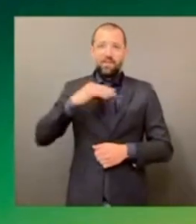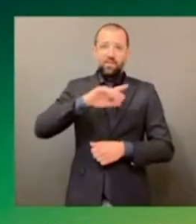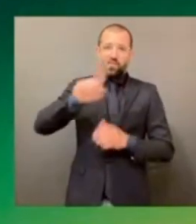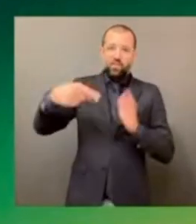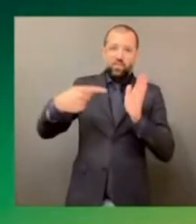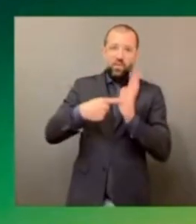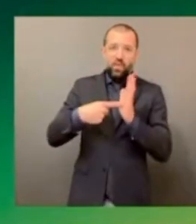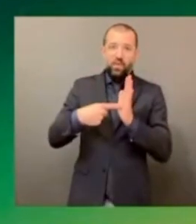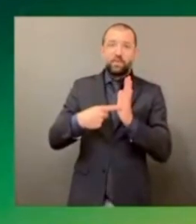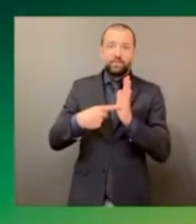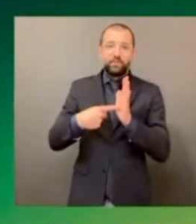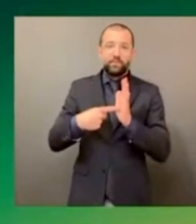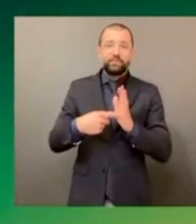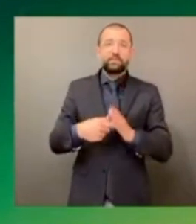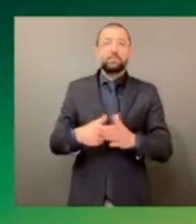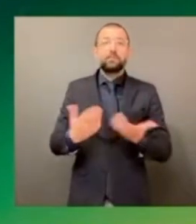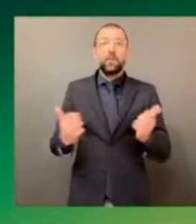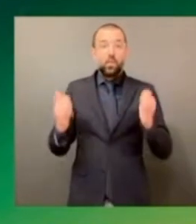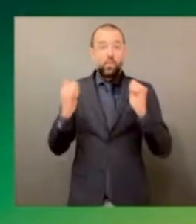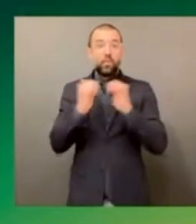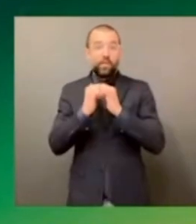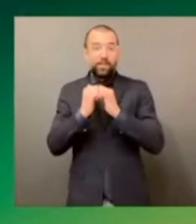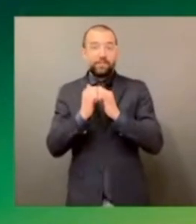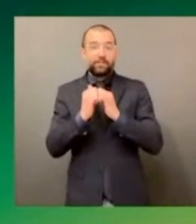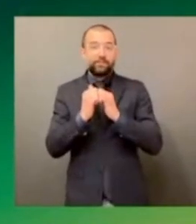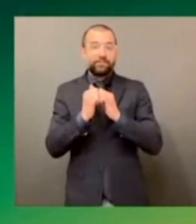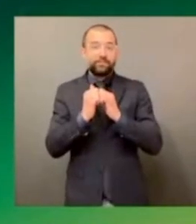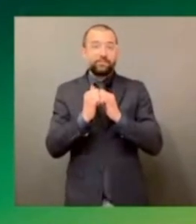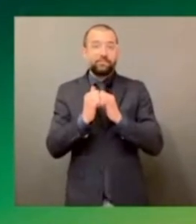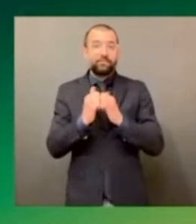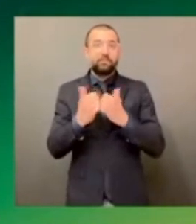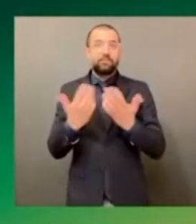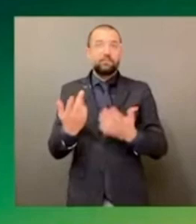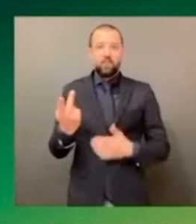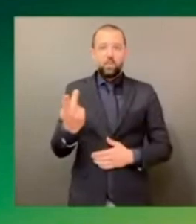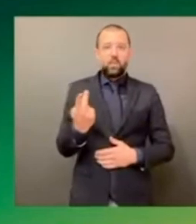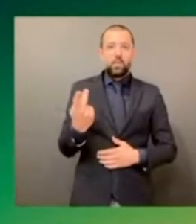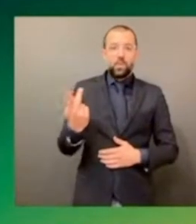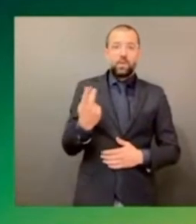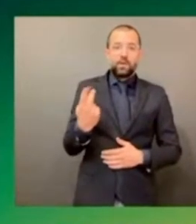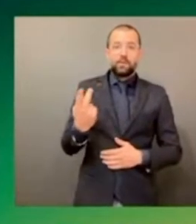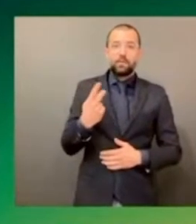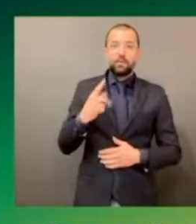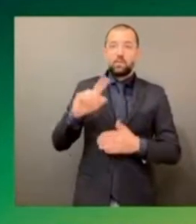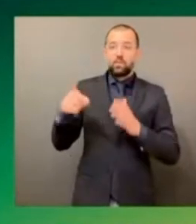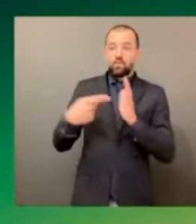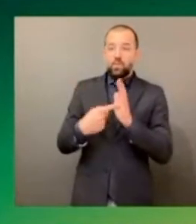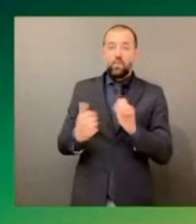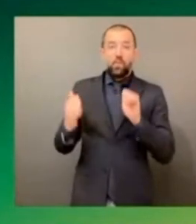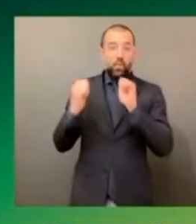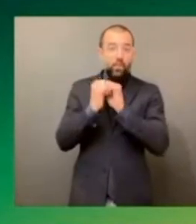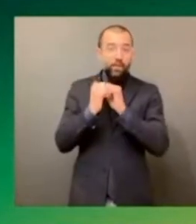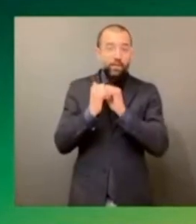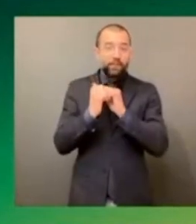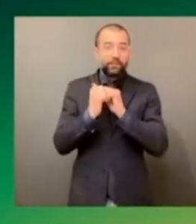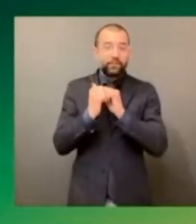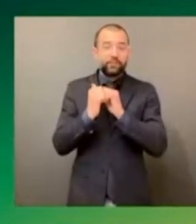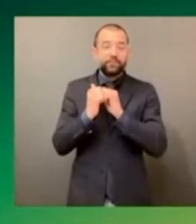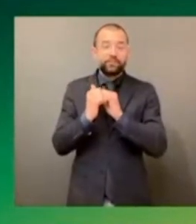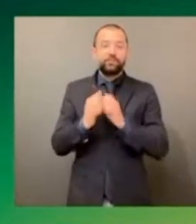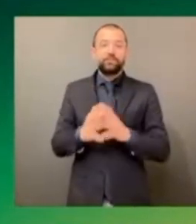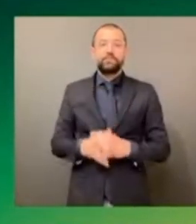And together we have a role to play. So then, let